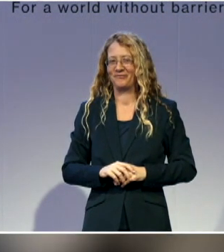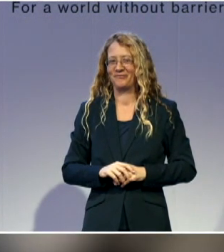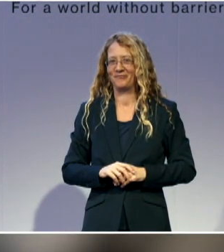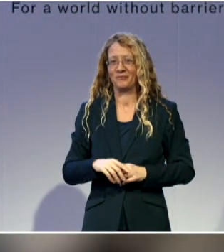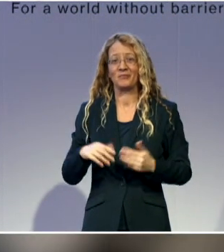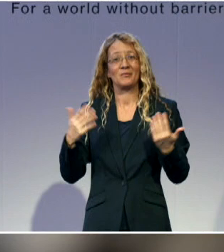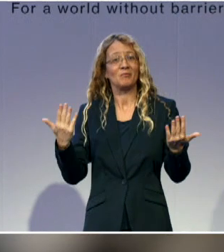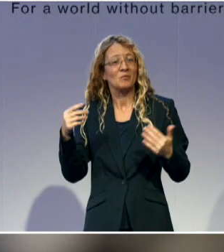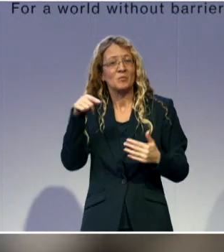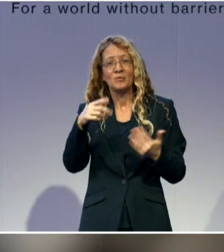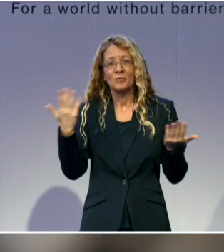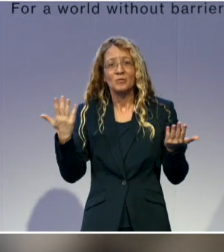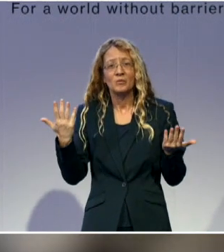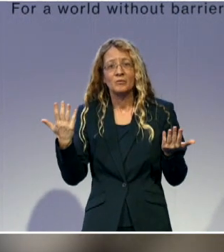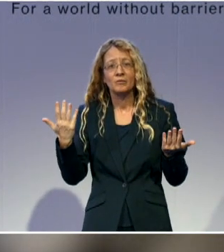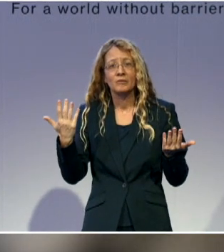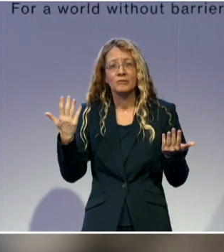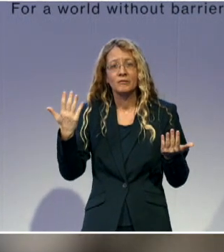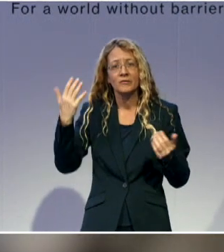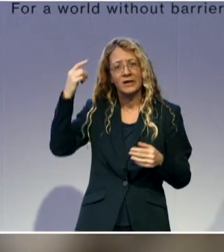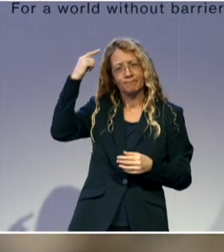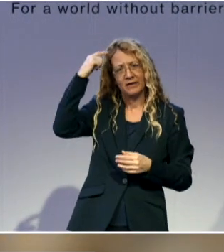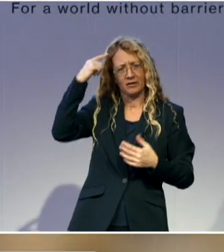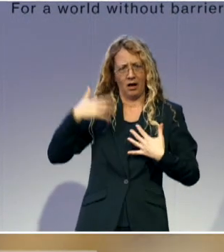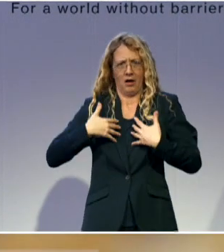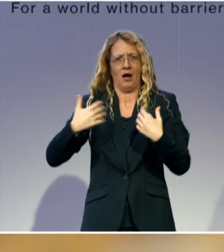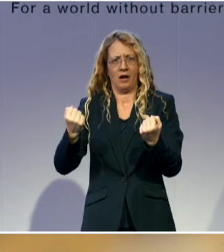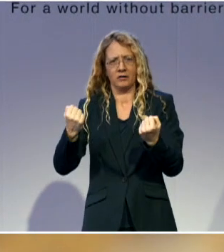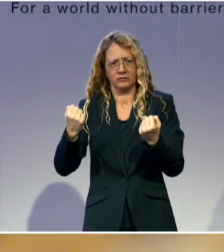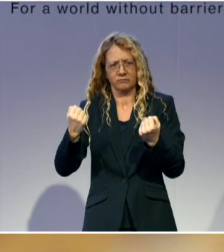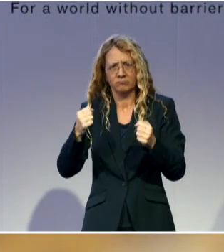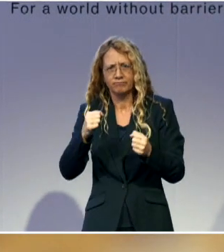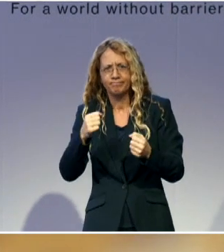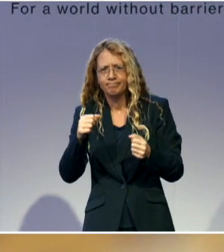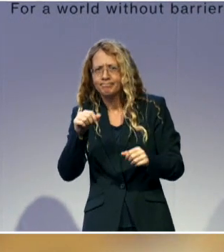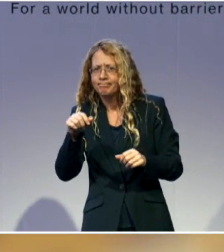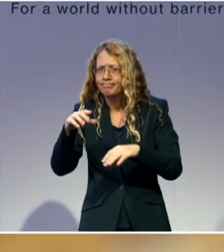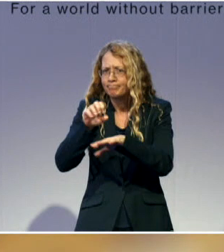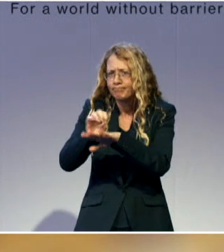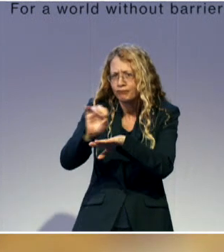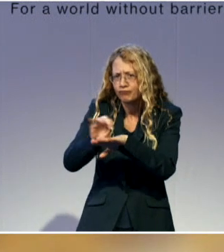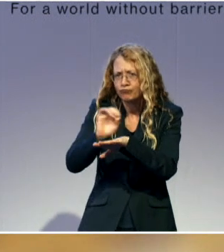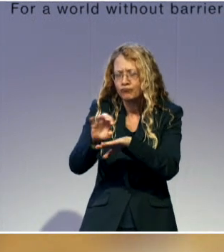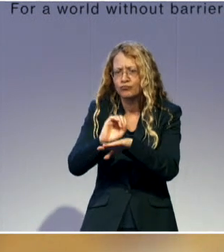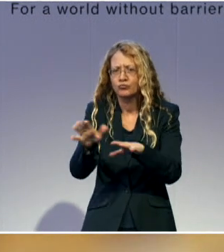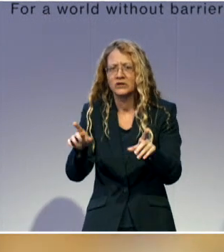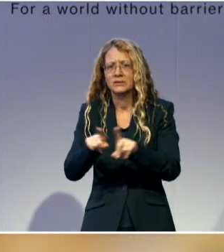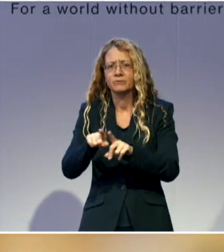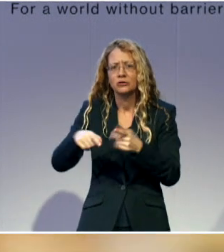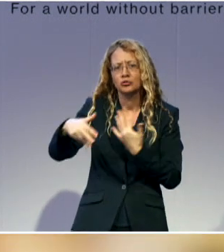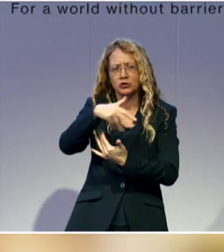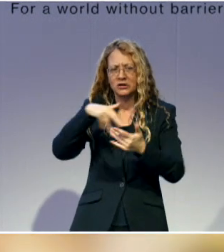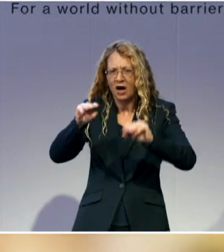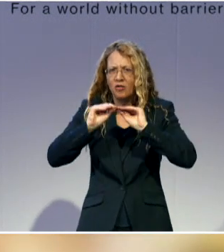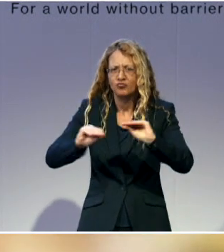services and educates society about mental health protection, prevention, and possible treatment. Bhutan